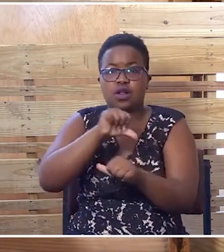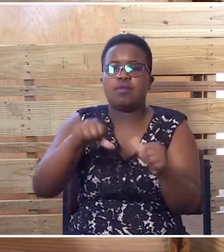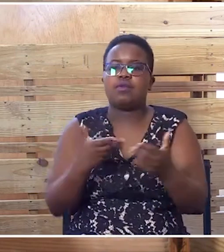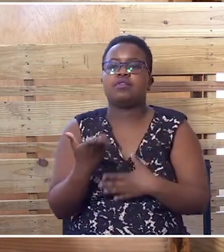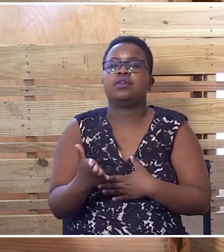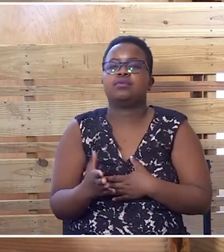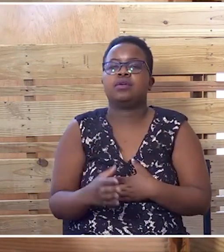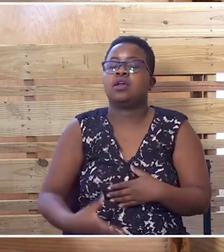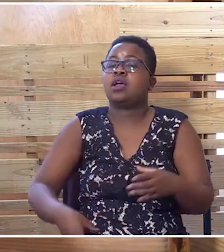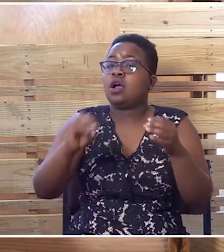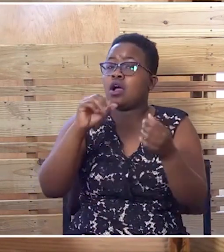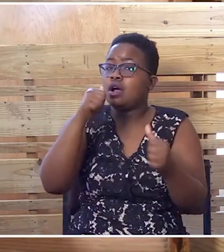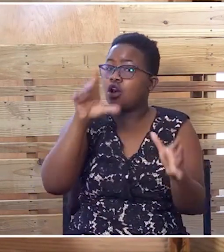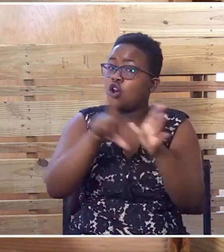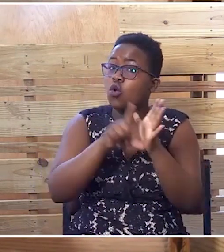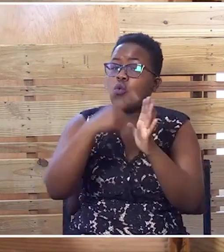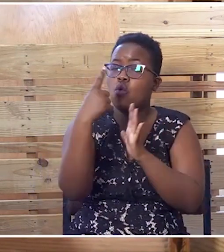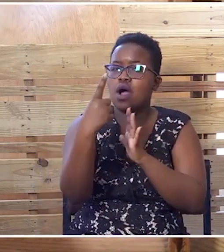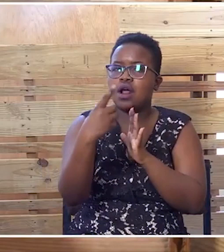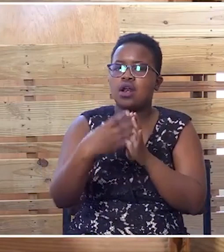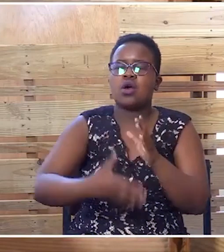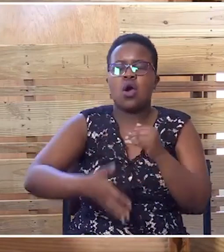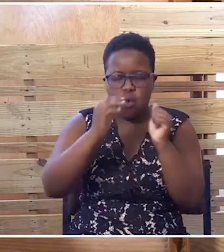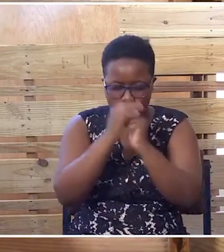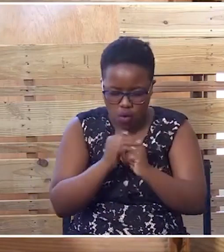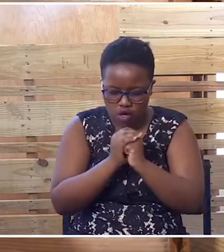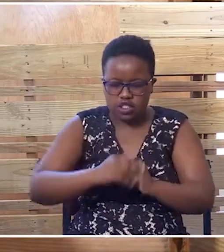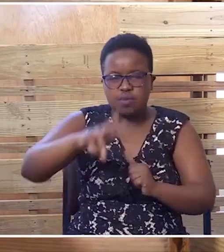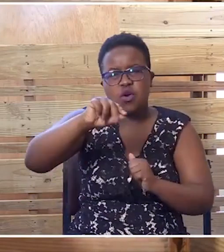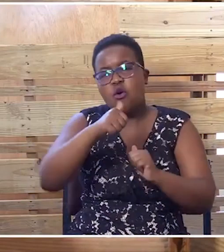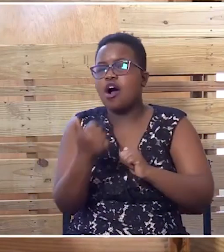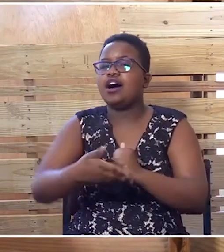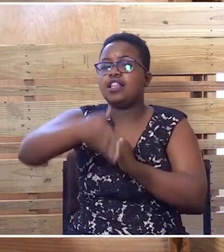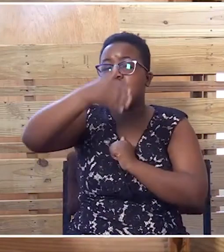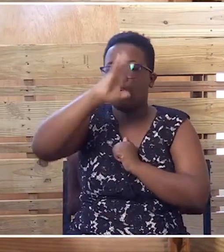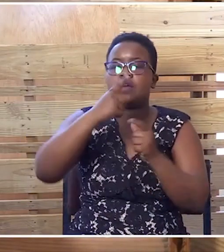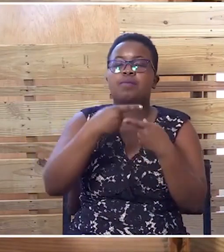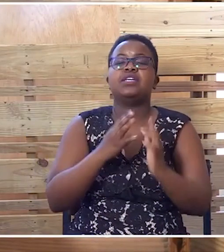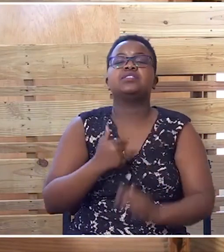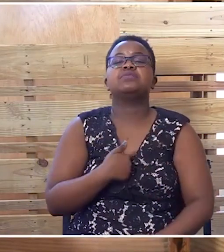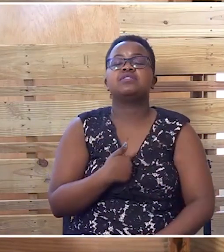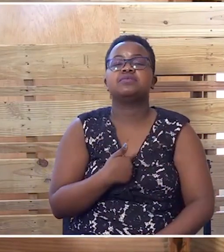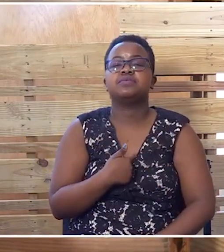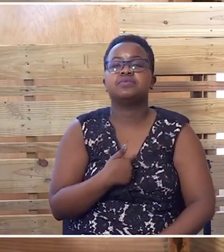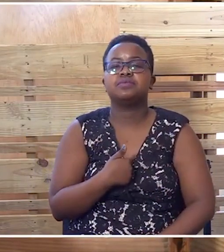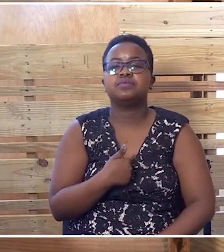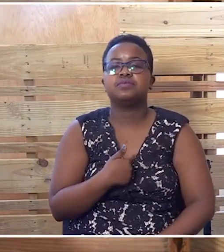Commandment 1, he says, "Worship no other God but me." You know, I can read that and then I will just go